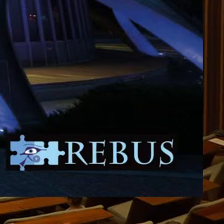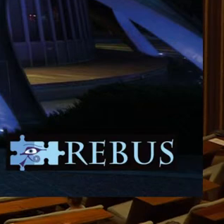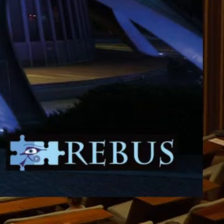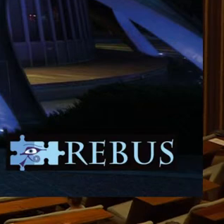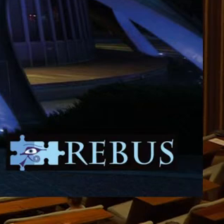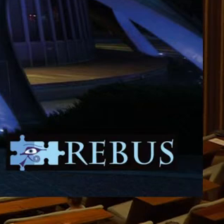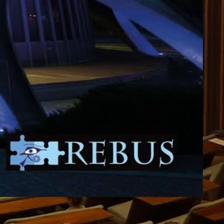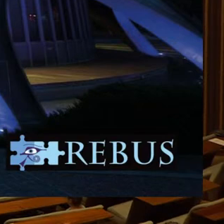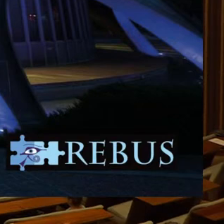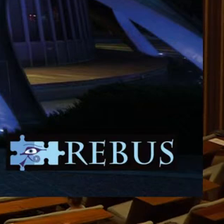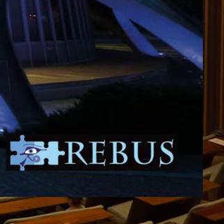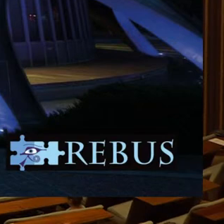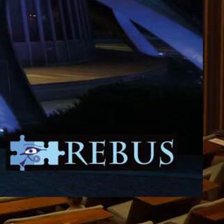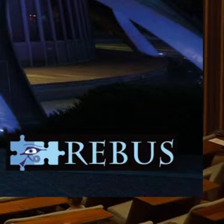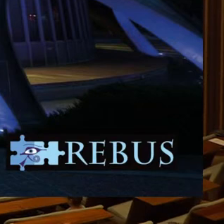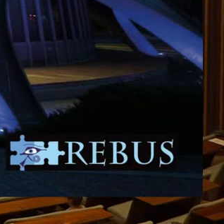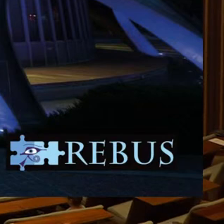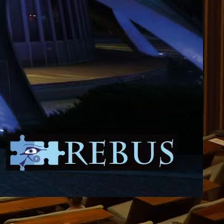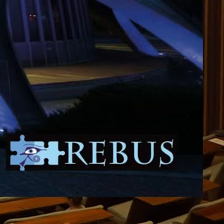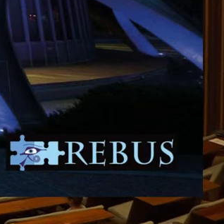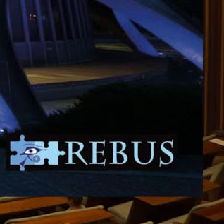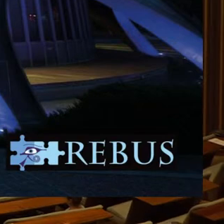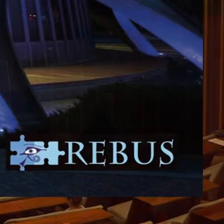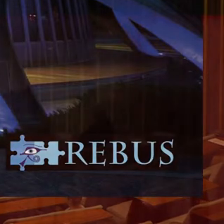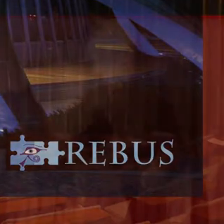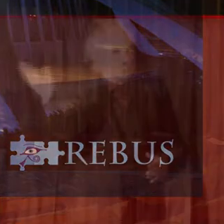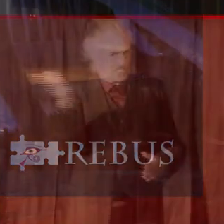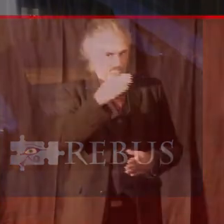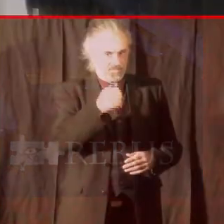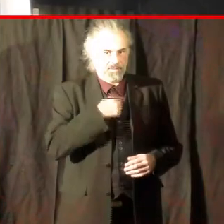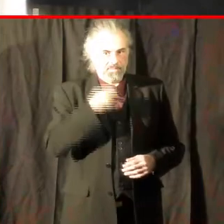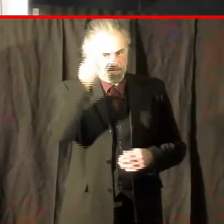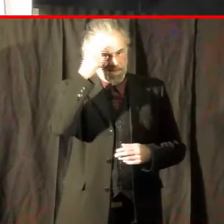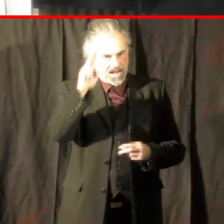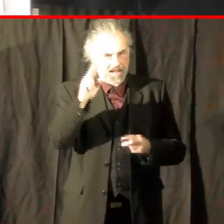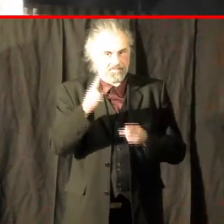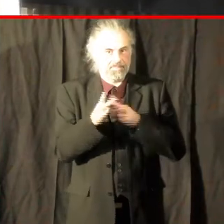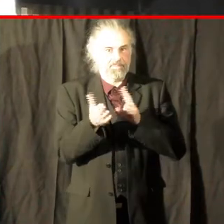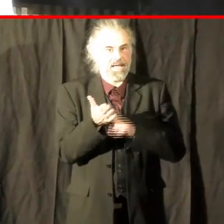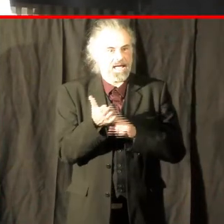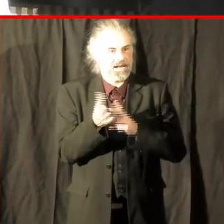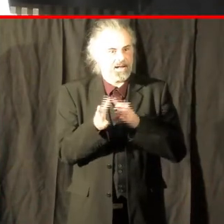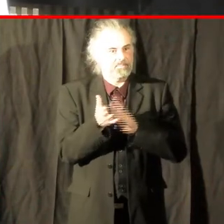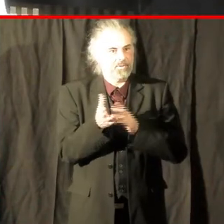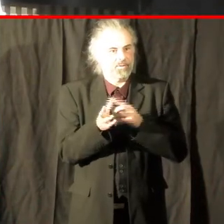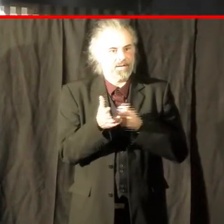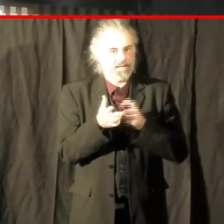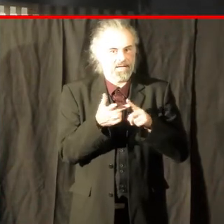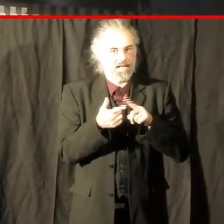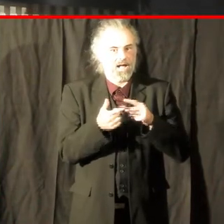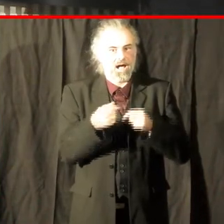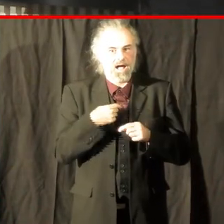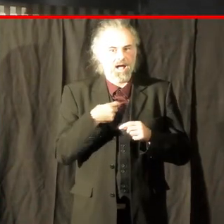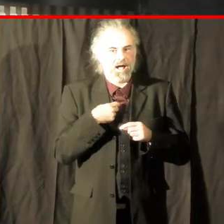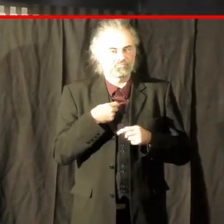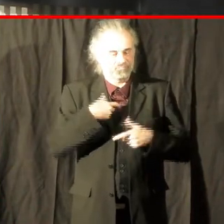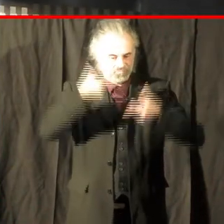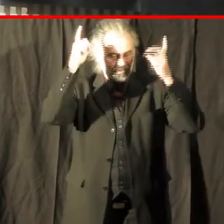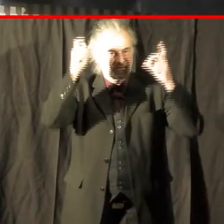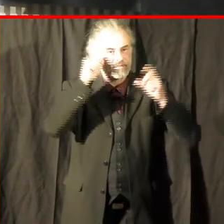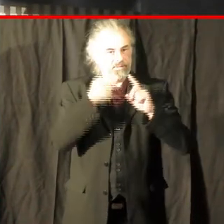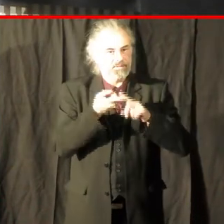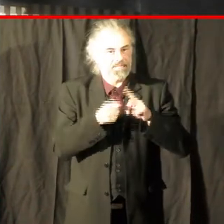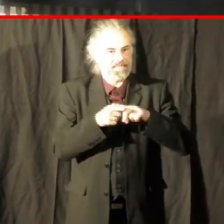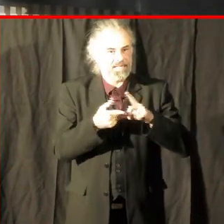A very good evening, everybody. My name is Anna Maria Arabia. I'm the Chief Executive here at the Australian Academy of Science, and it is my